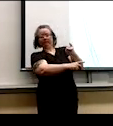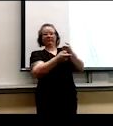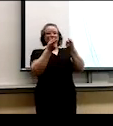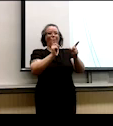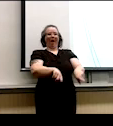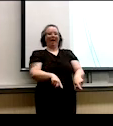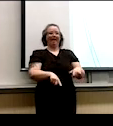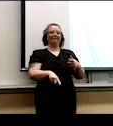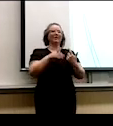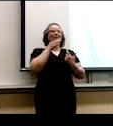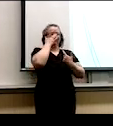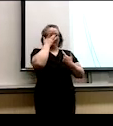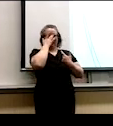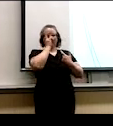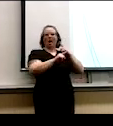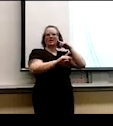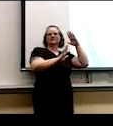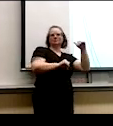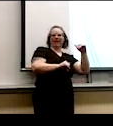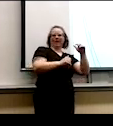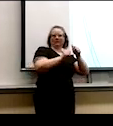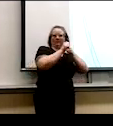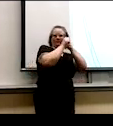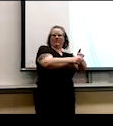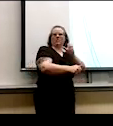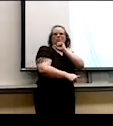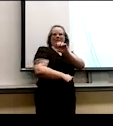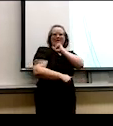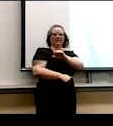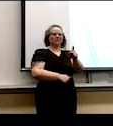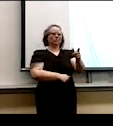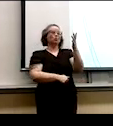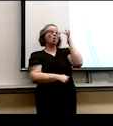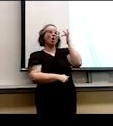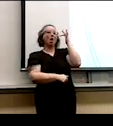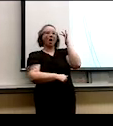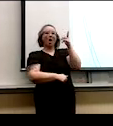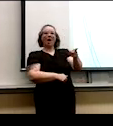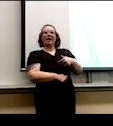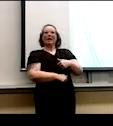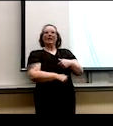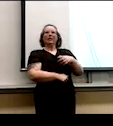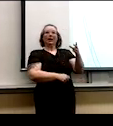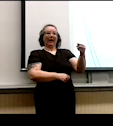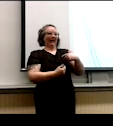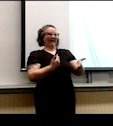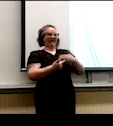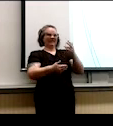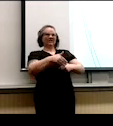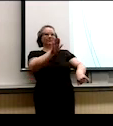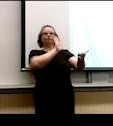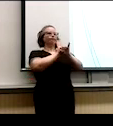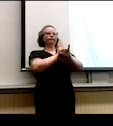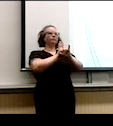calls and says, they've improved, it was good, but now, and then I'll start a cholinesterase inhibitor.